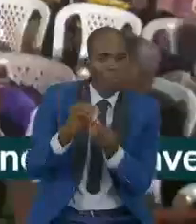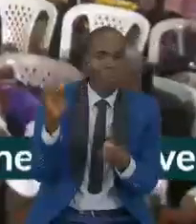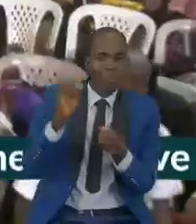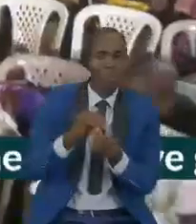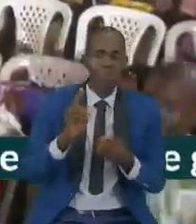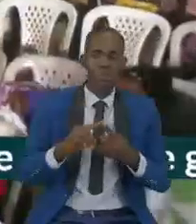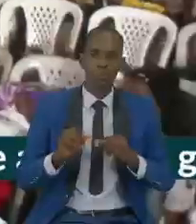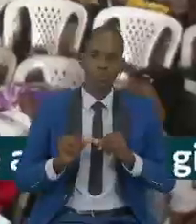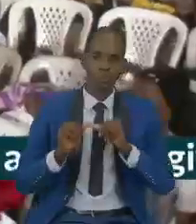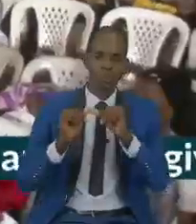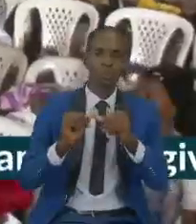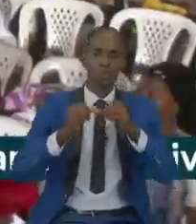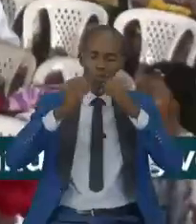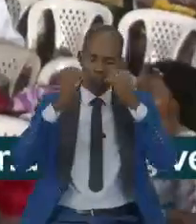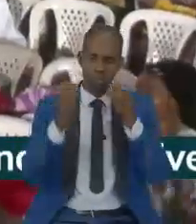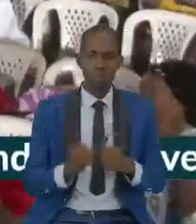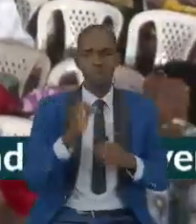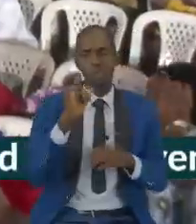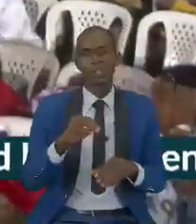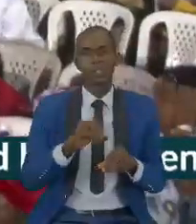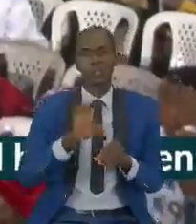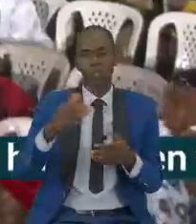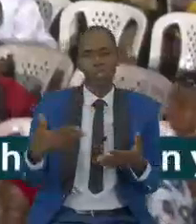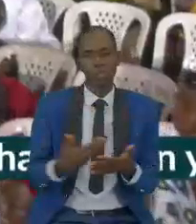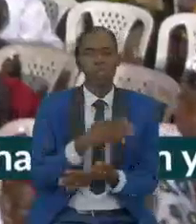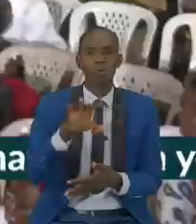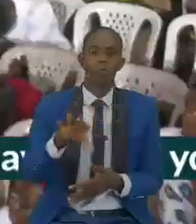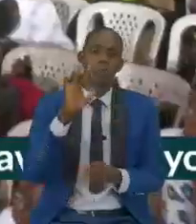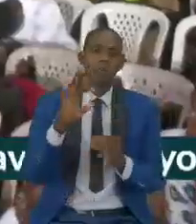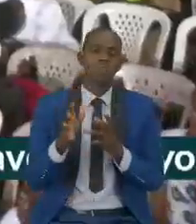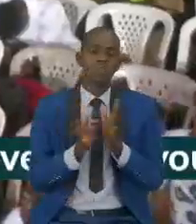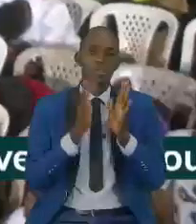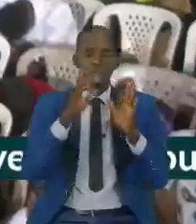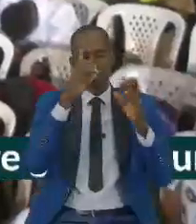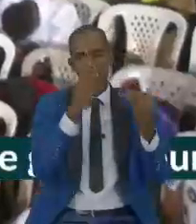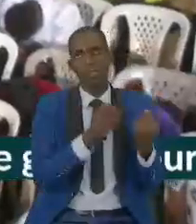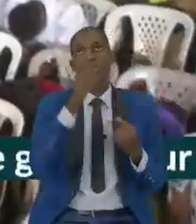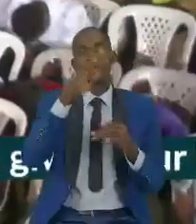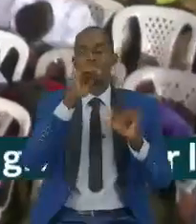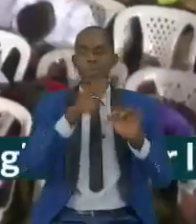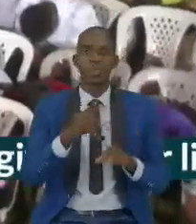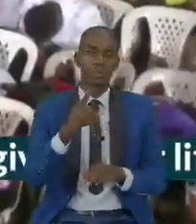our moderating overseer to take over right now. God bless you.